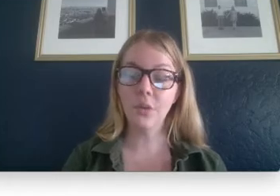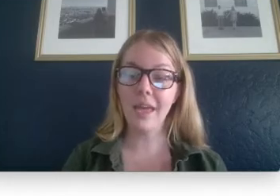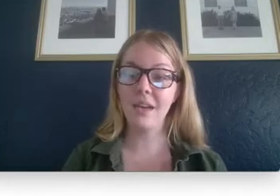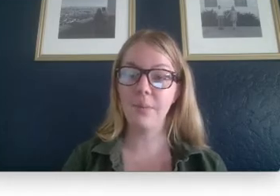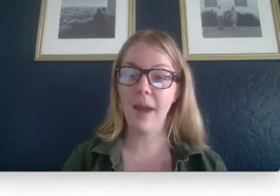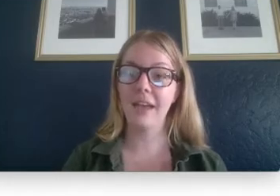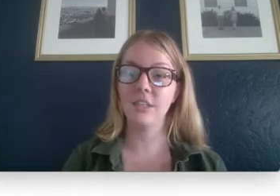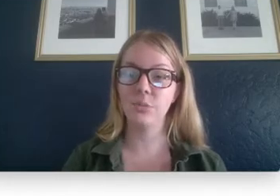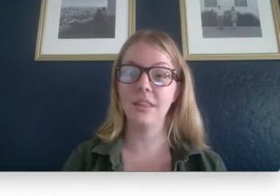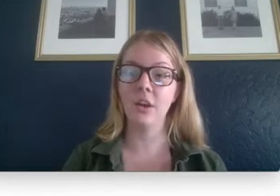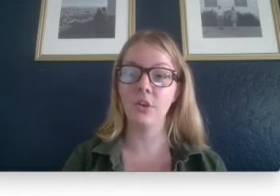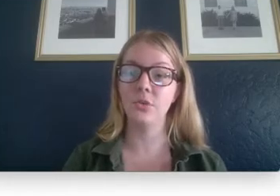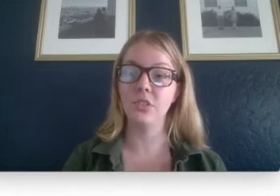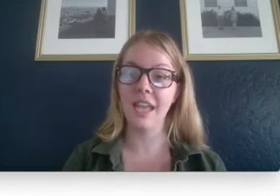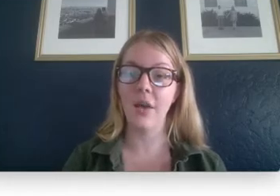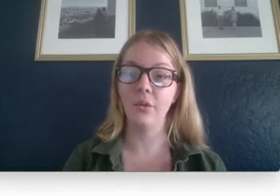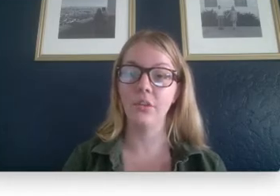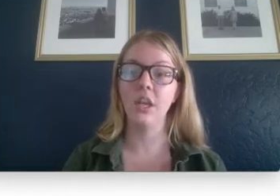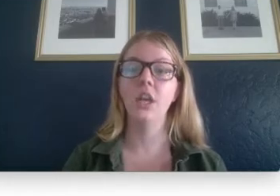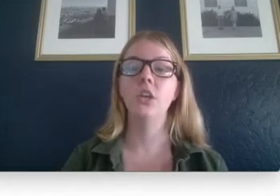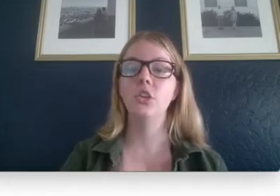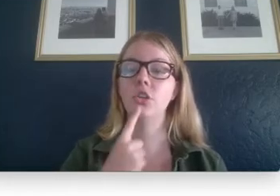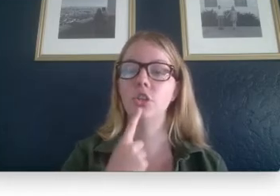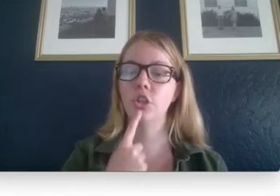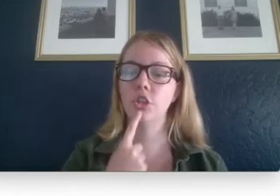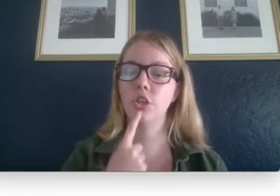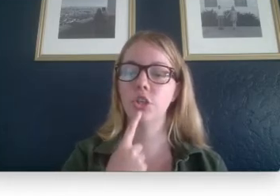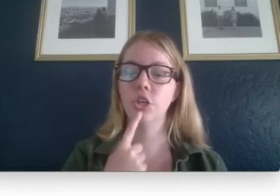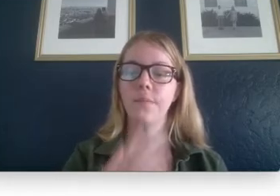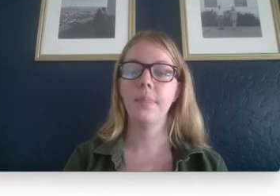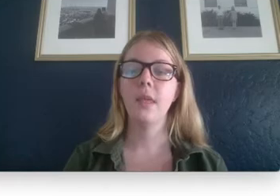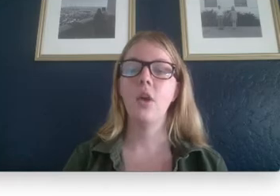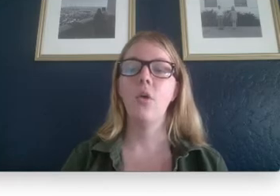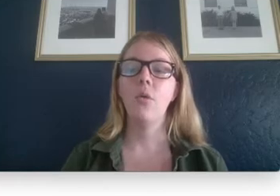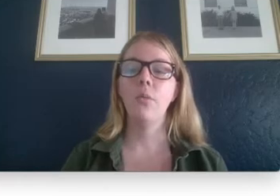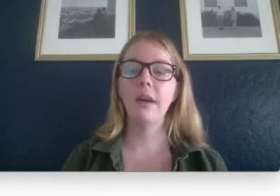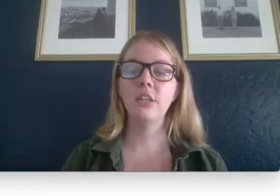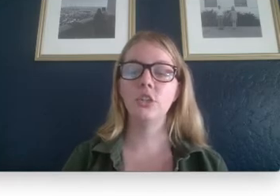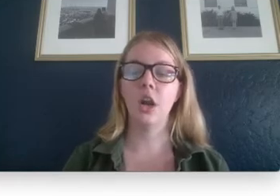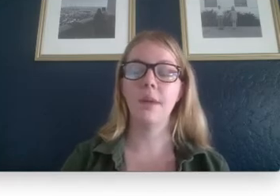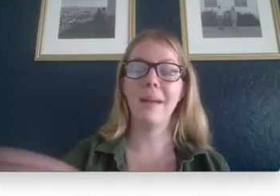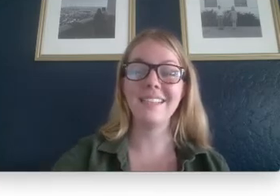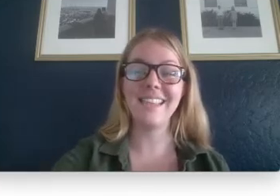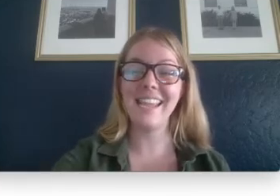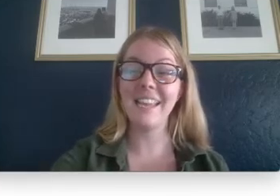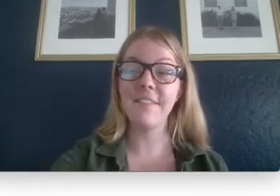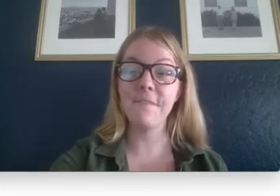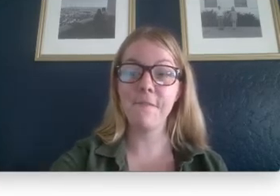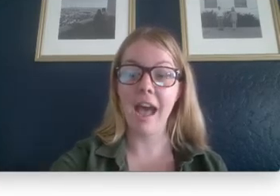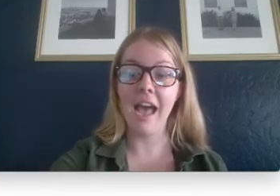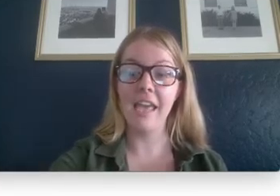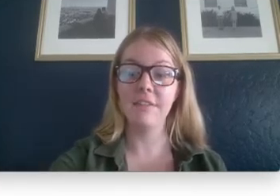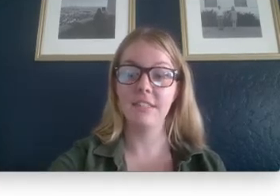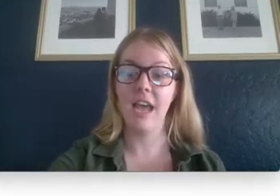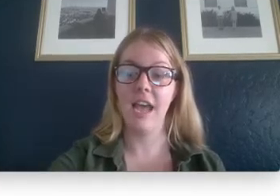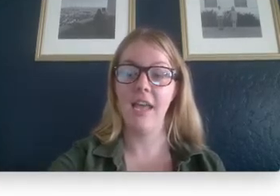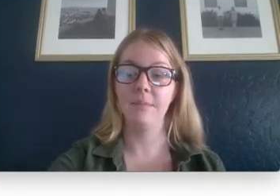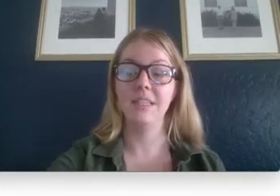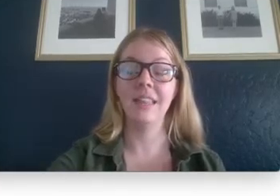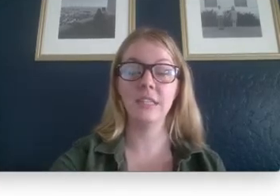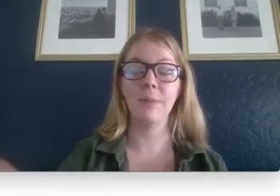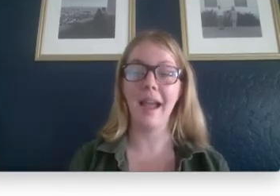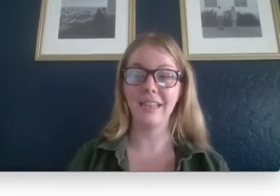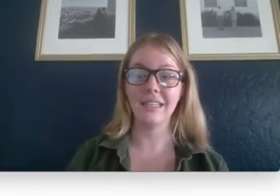Let's go ahead and practice with our new sound, shh. We're going to start by saying it 5